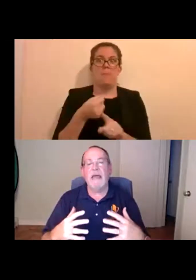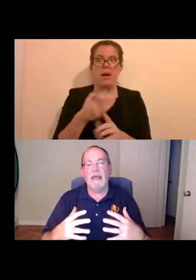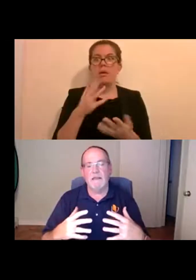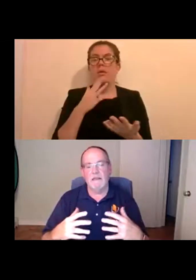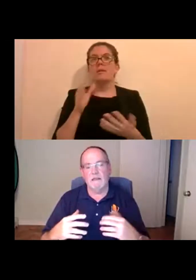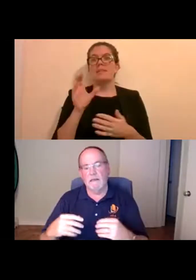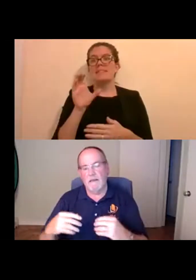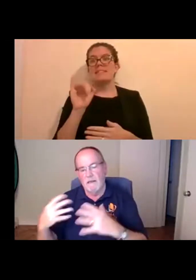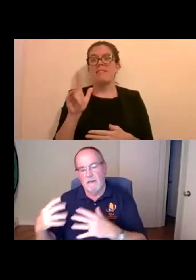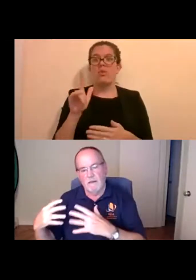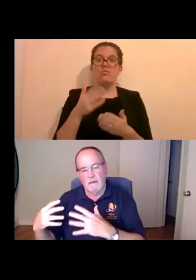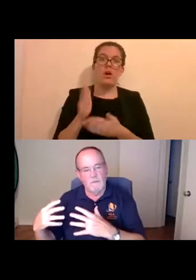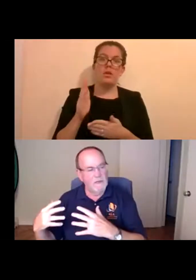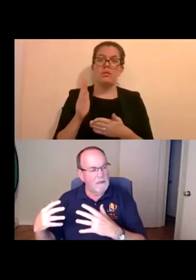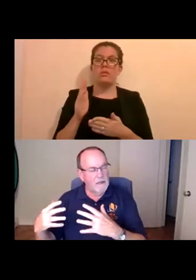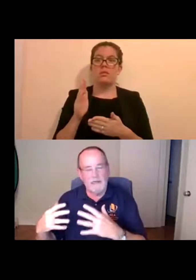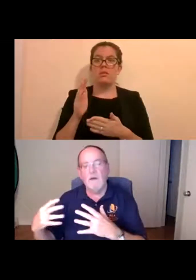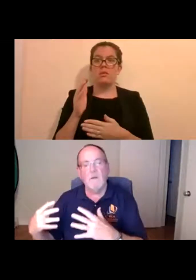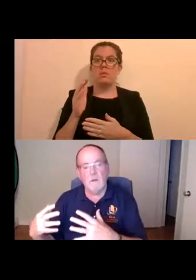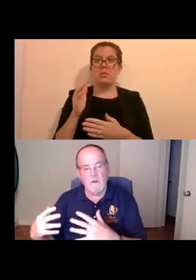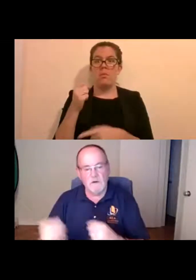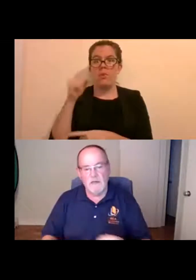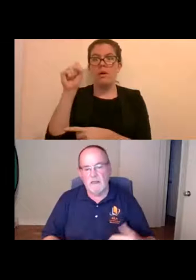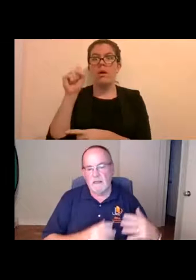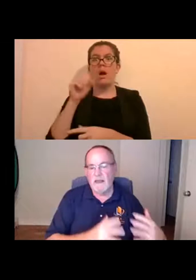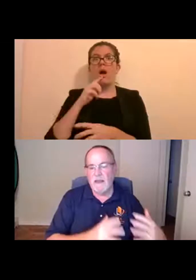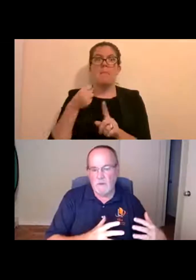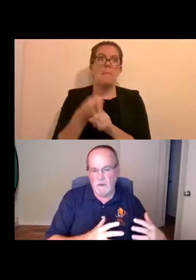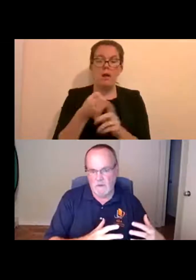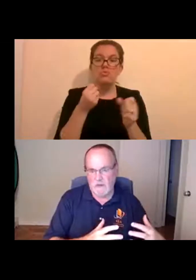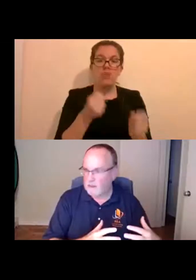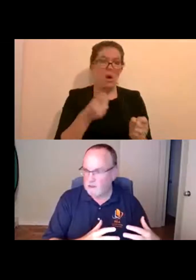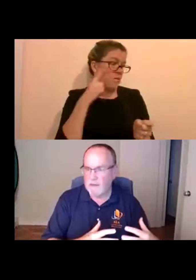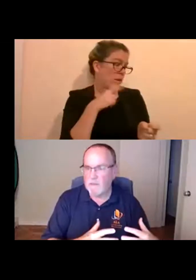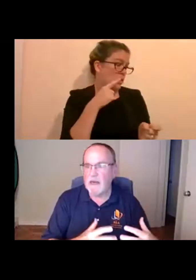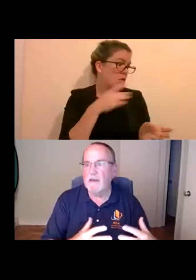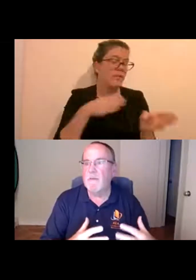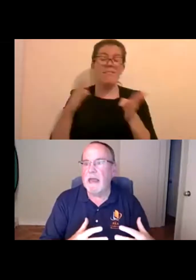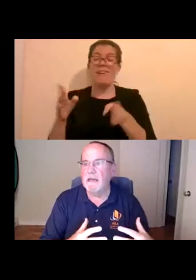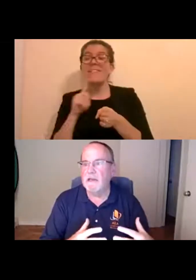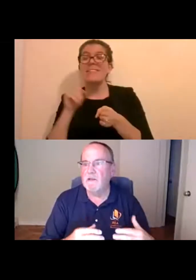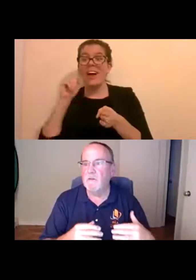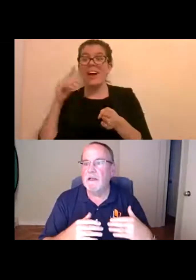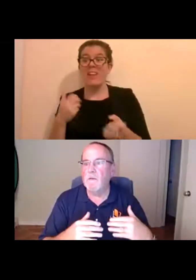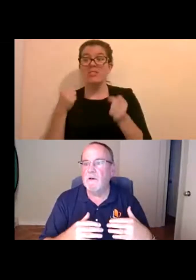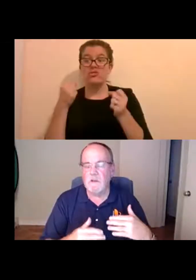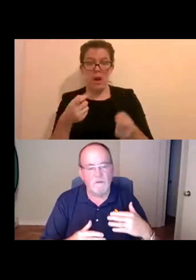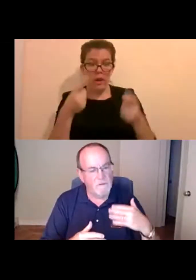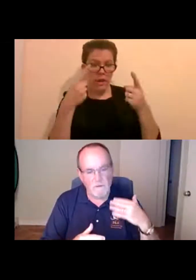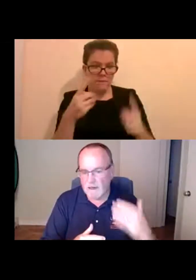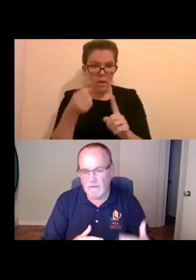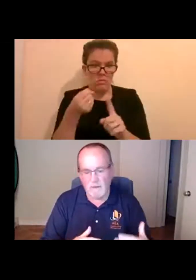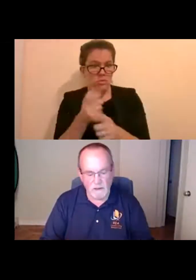the impact that the hearing boomers, the deaf boomers had the same kind of impact and just really were